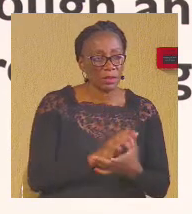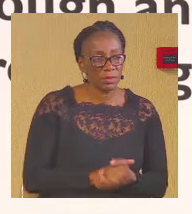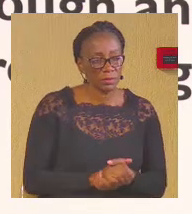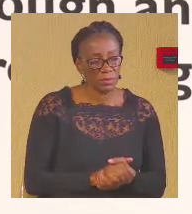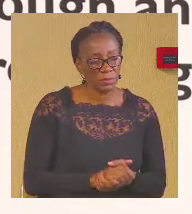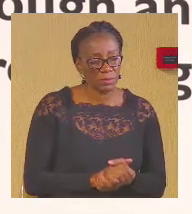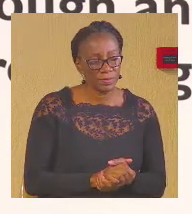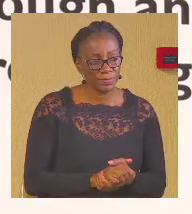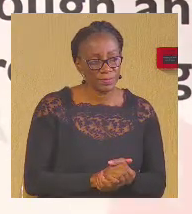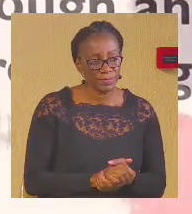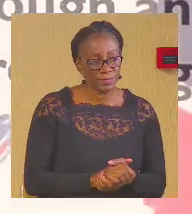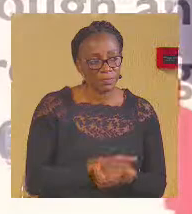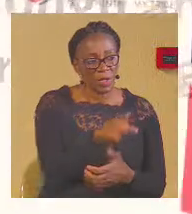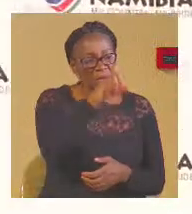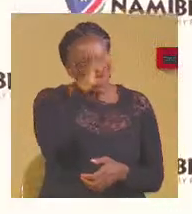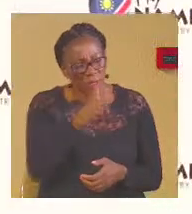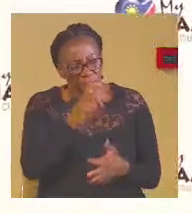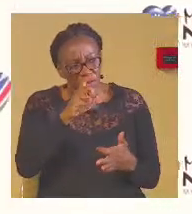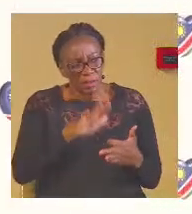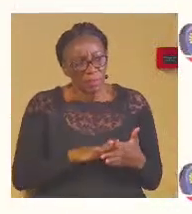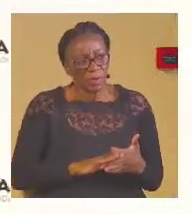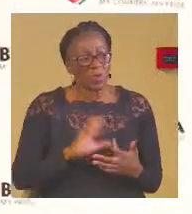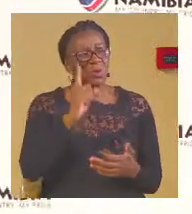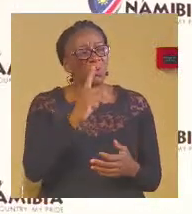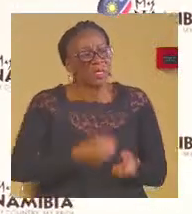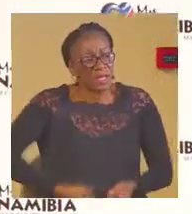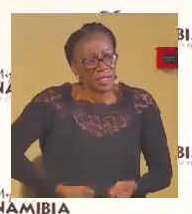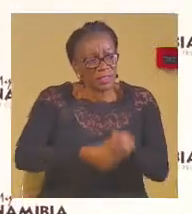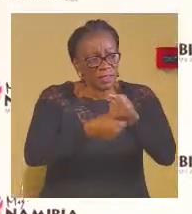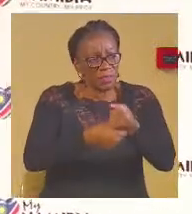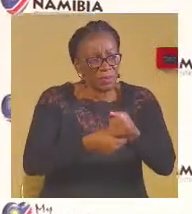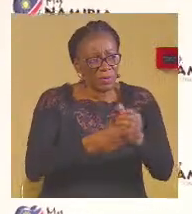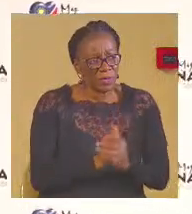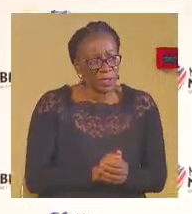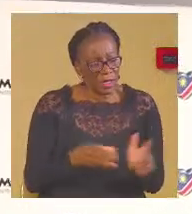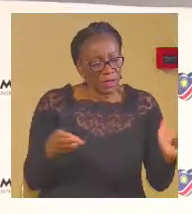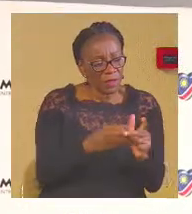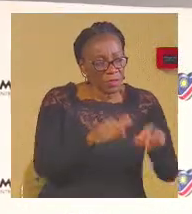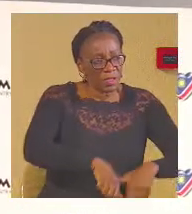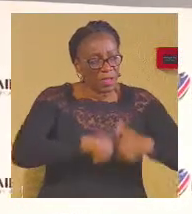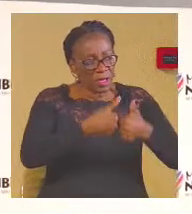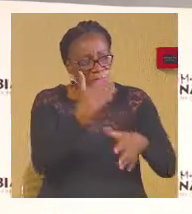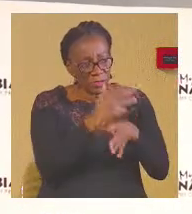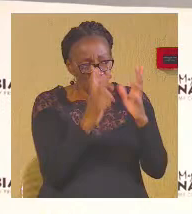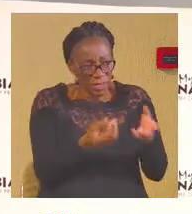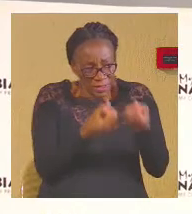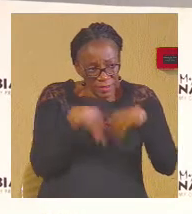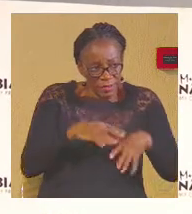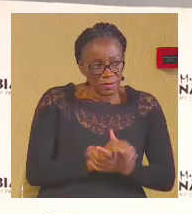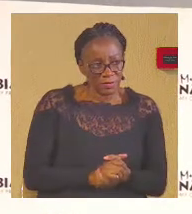add, you asked about what kind of support are the people in quarantine getting? And that again is important